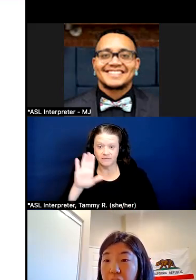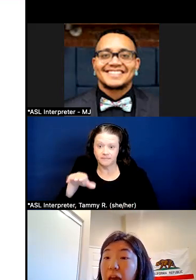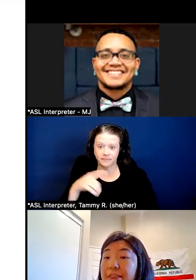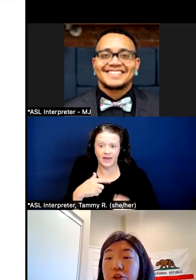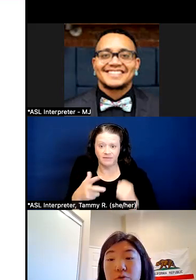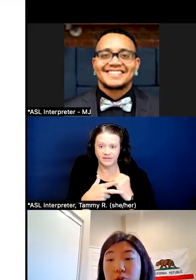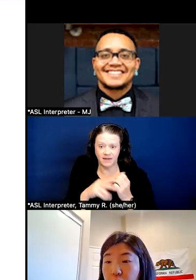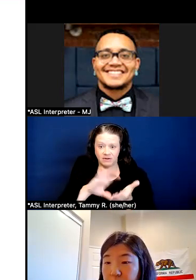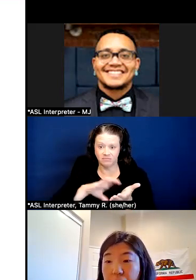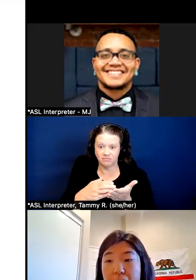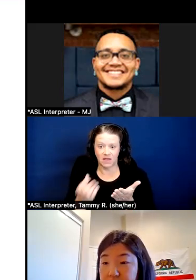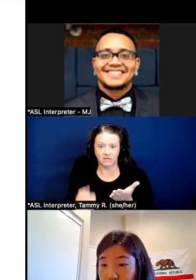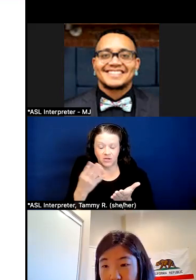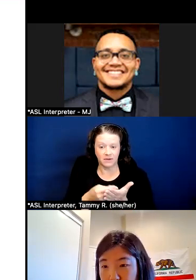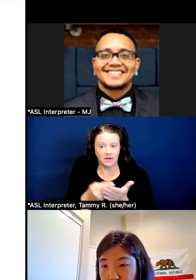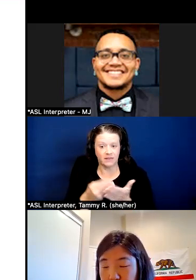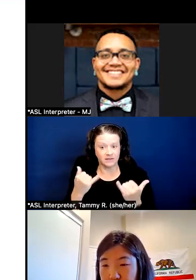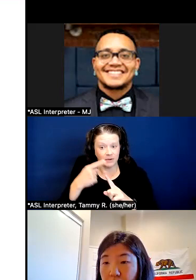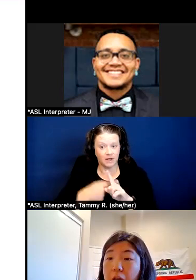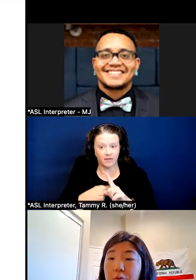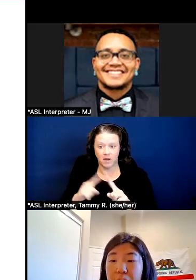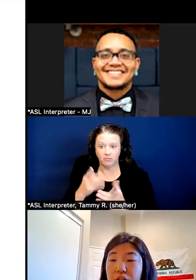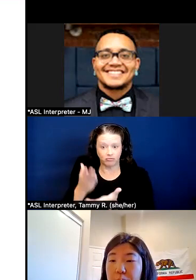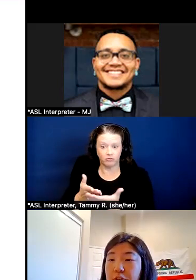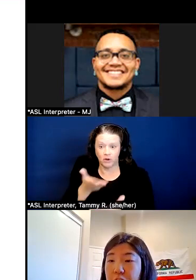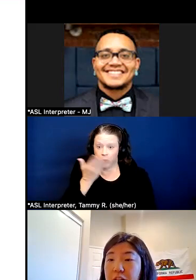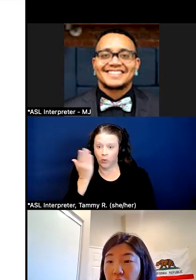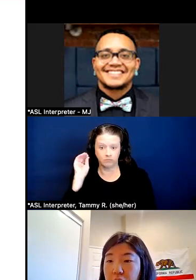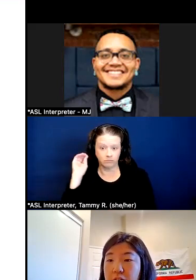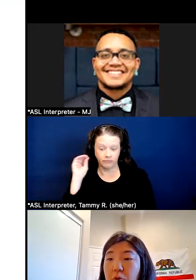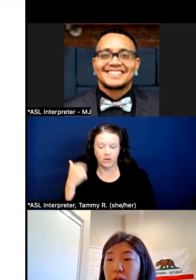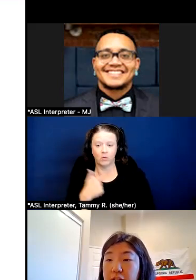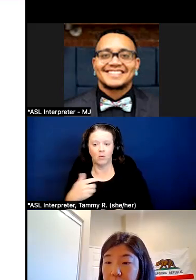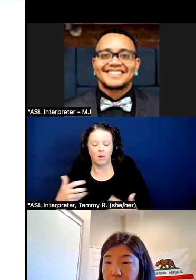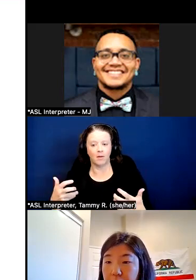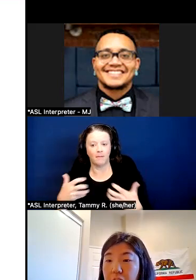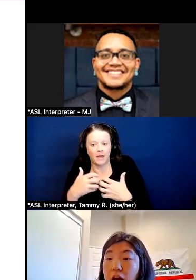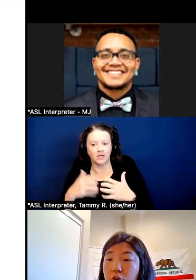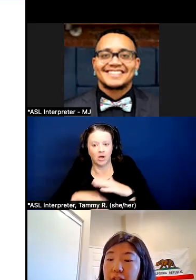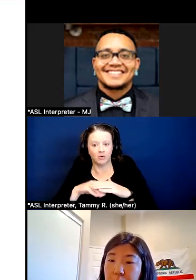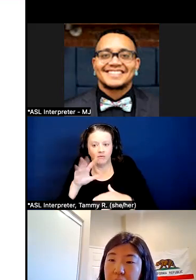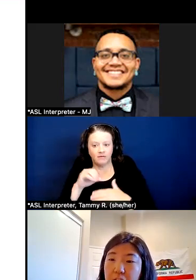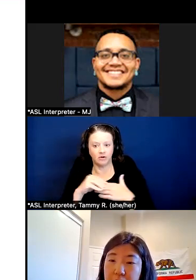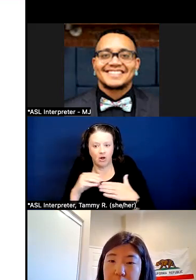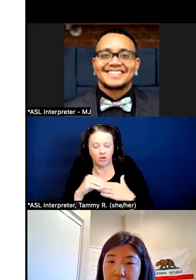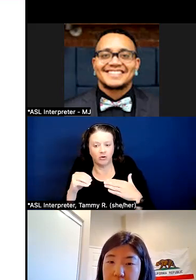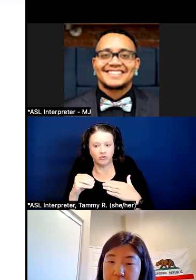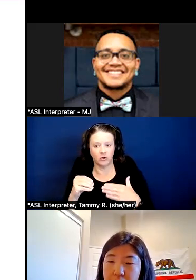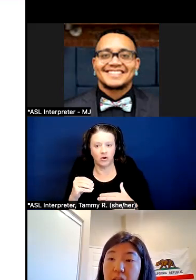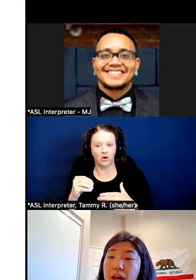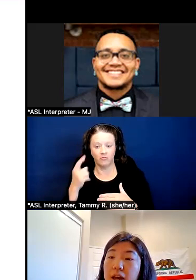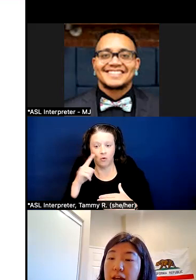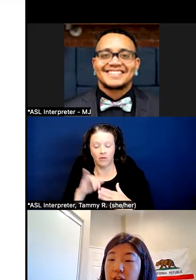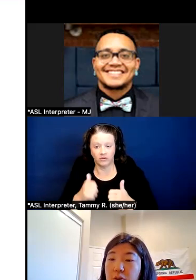month, and they don't show us any type of proof. And we match up to $50 for that survivor across a span of 6